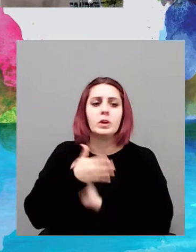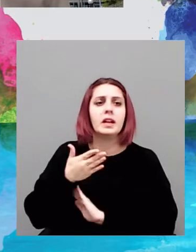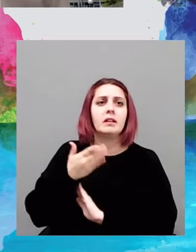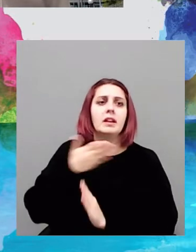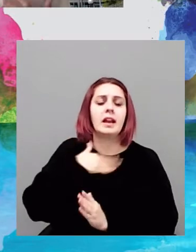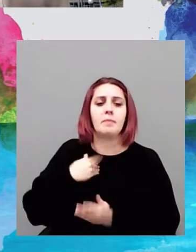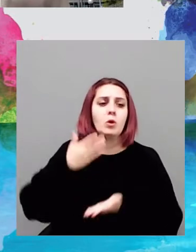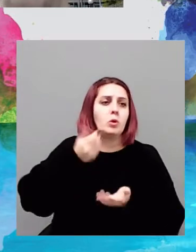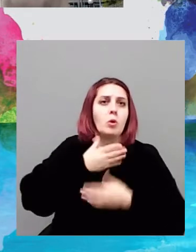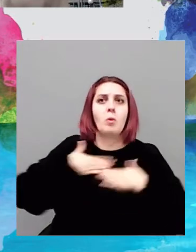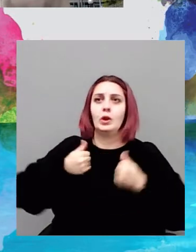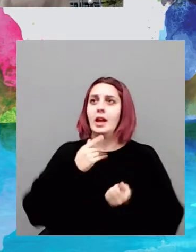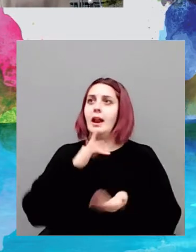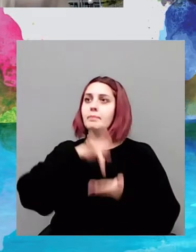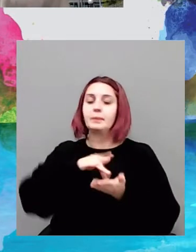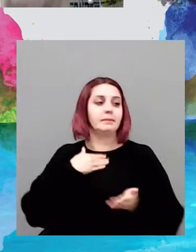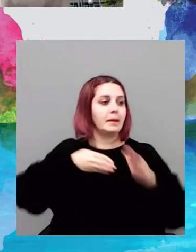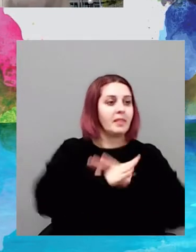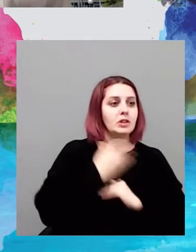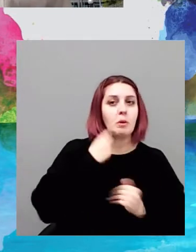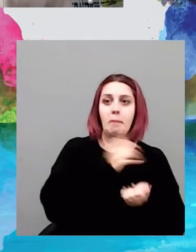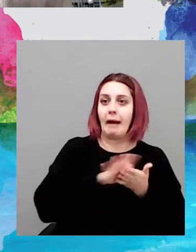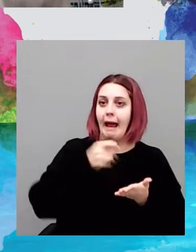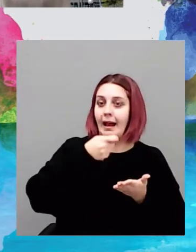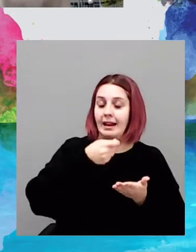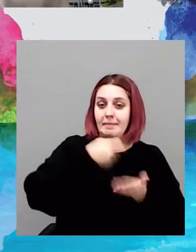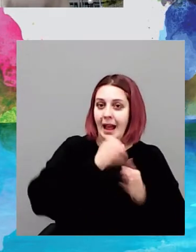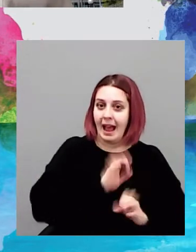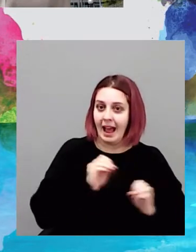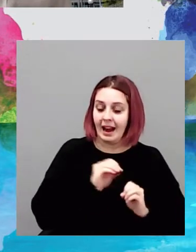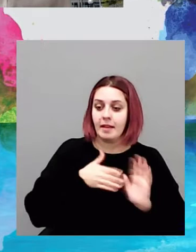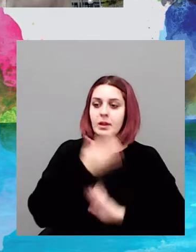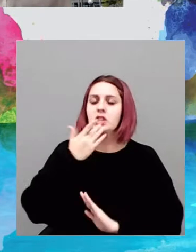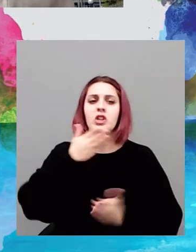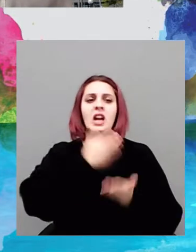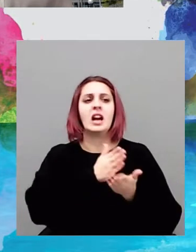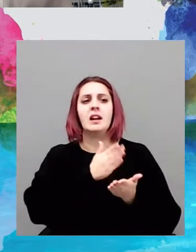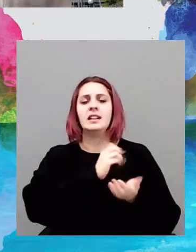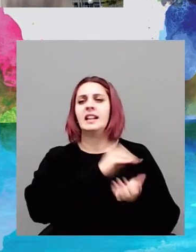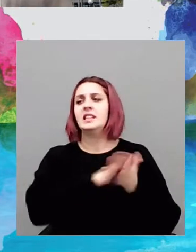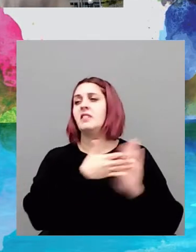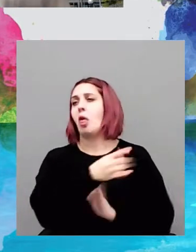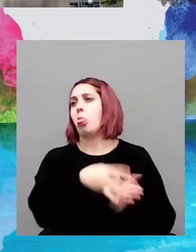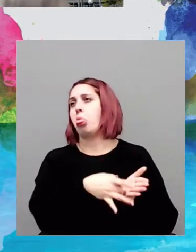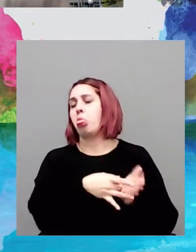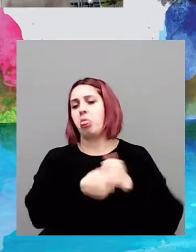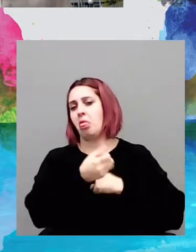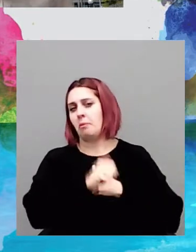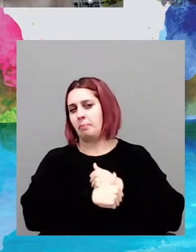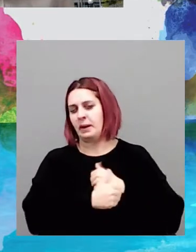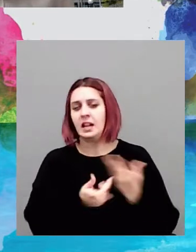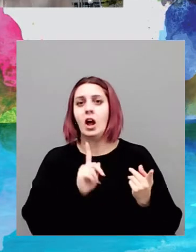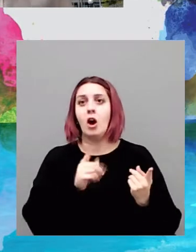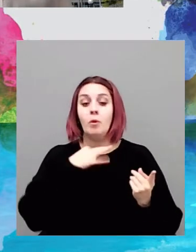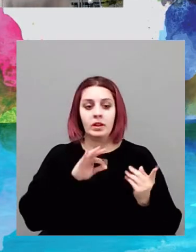do it wherever you want, free of charge, but there's always the risk that when we sign up for something free, maybe we don't put much of our priority on